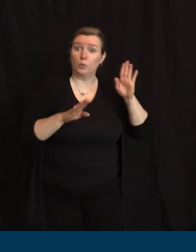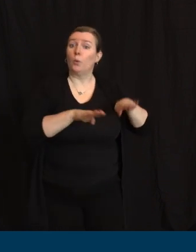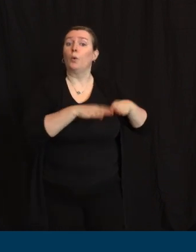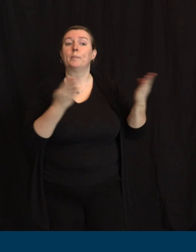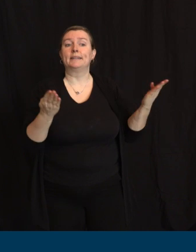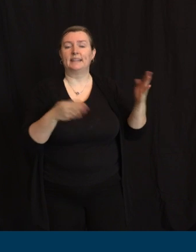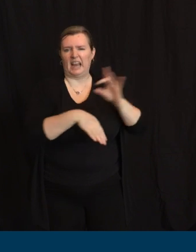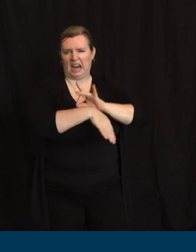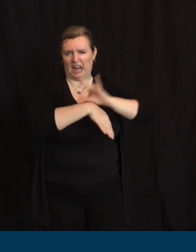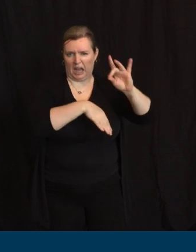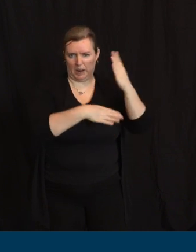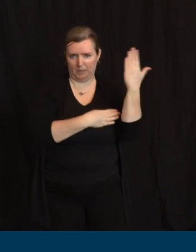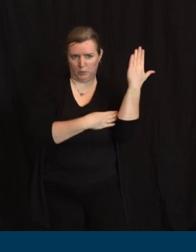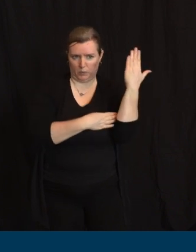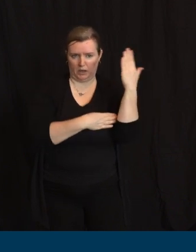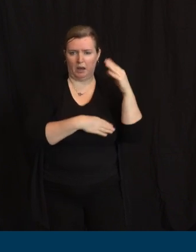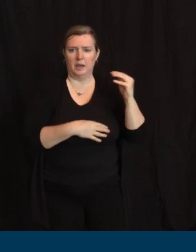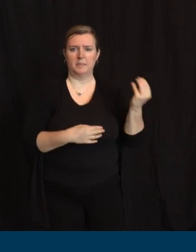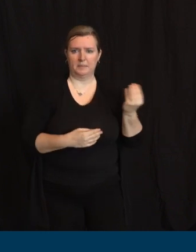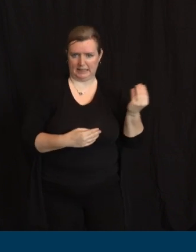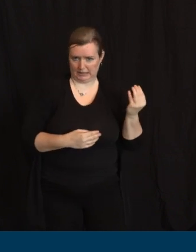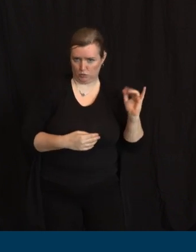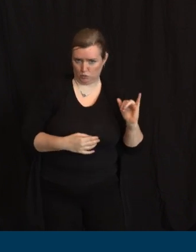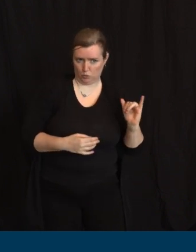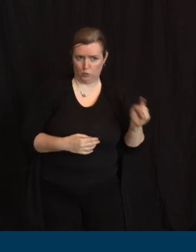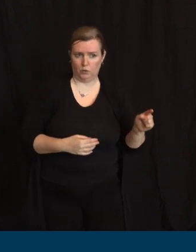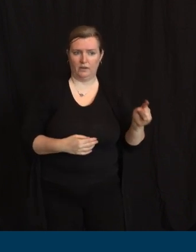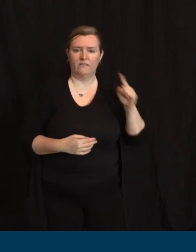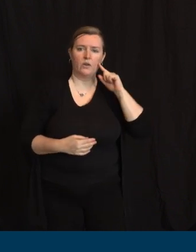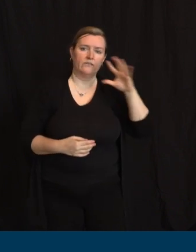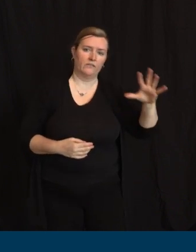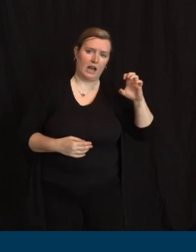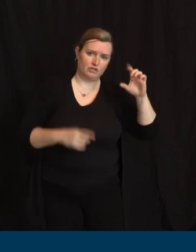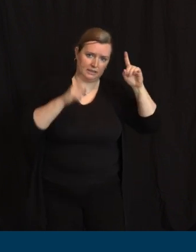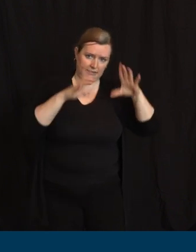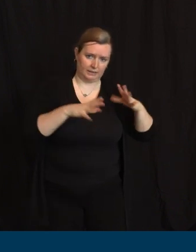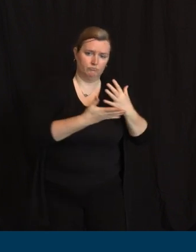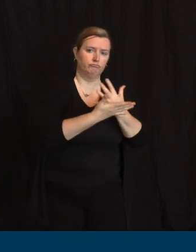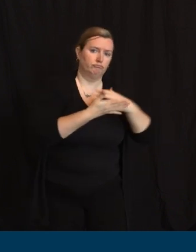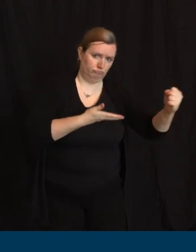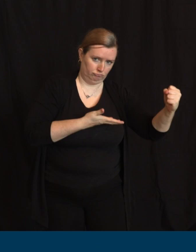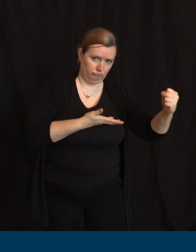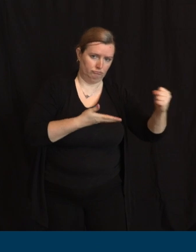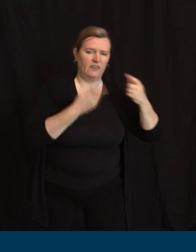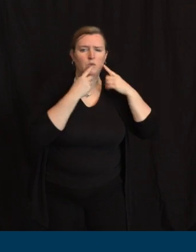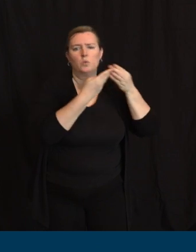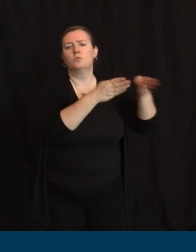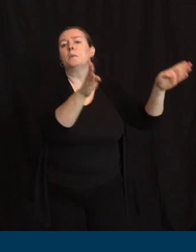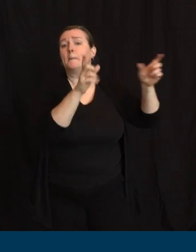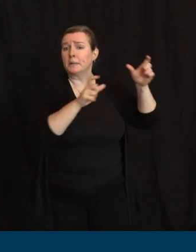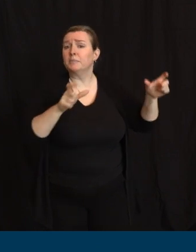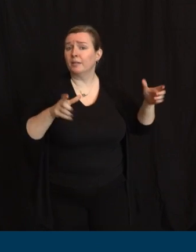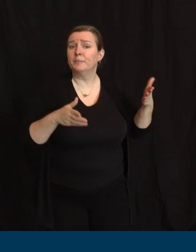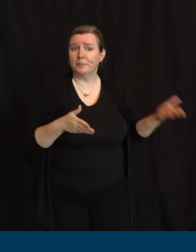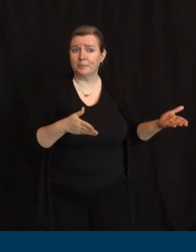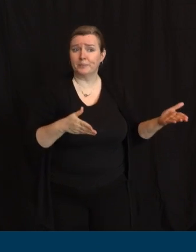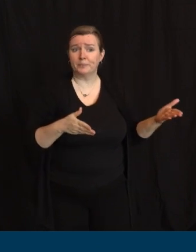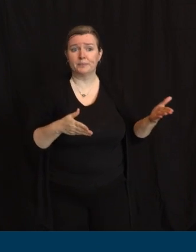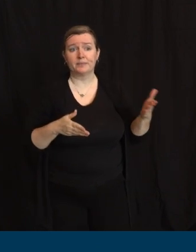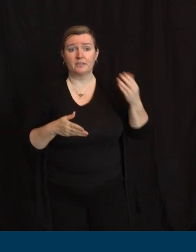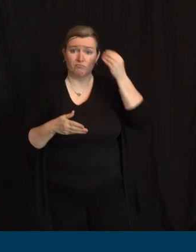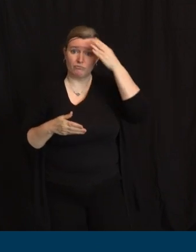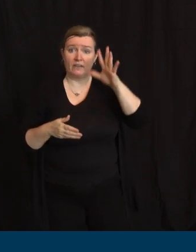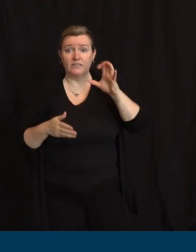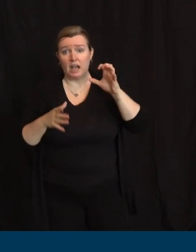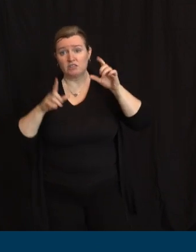8 a.m. on Monday, April 20th for 500 tests. And as I've noted, We have had days where the 500 test maximum